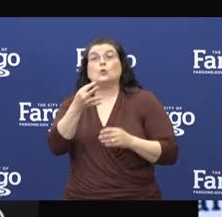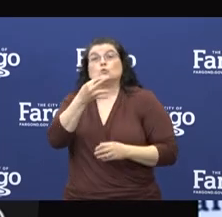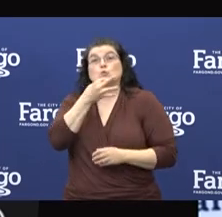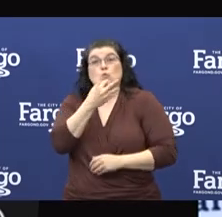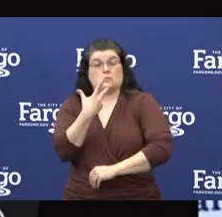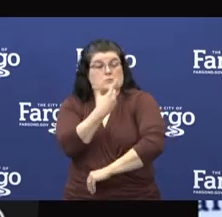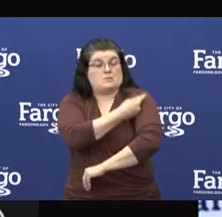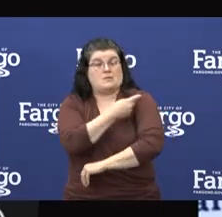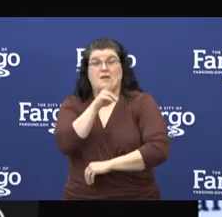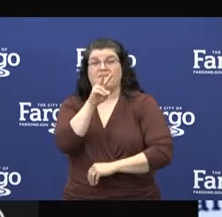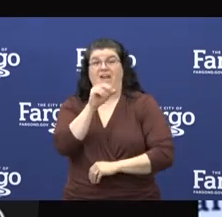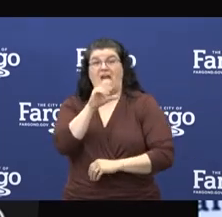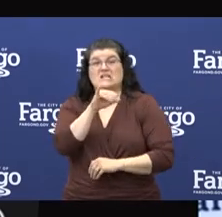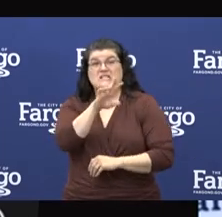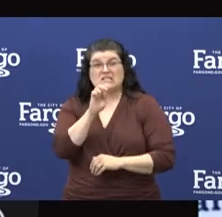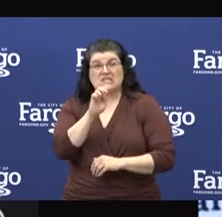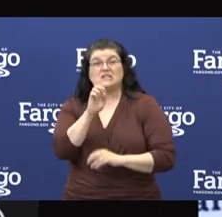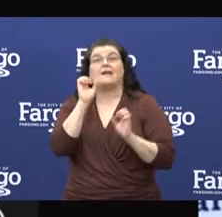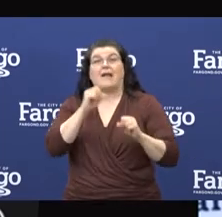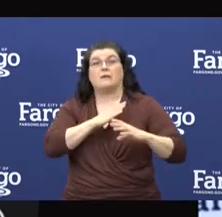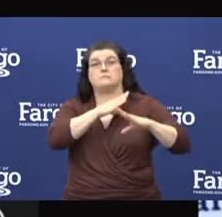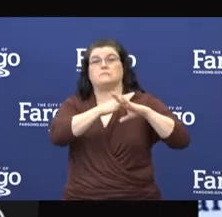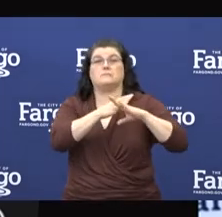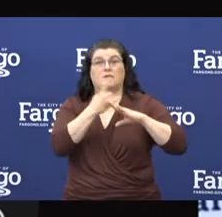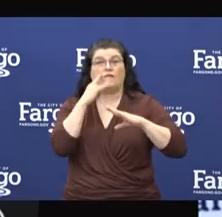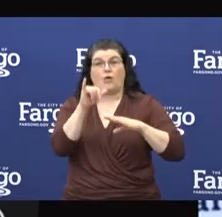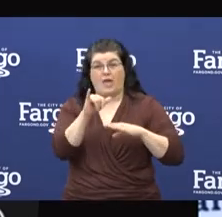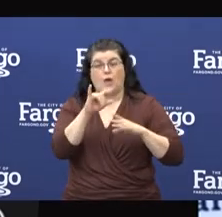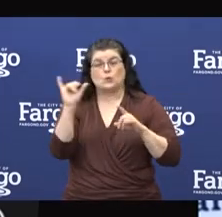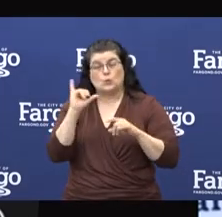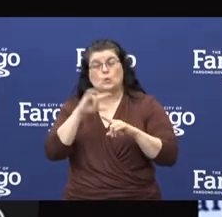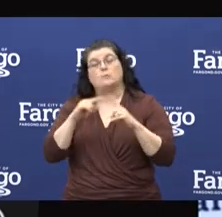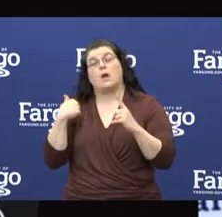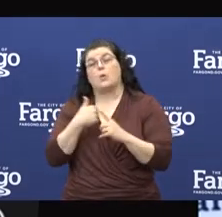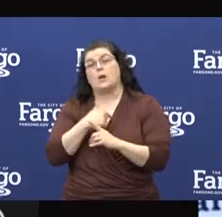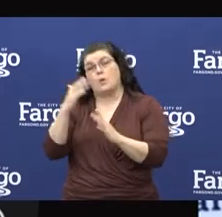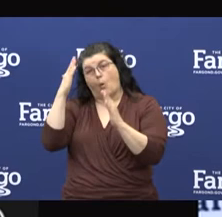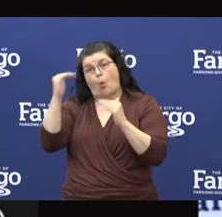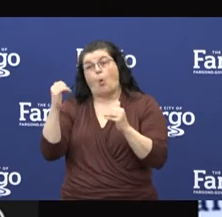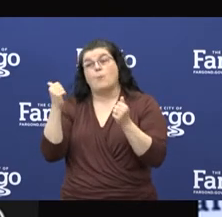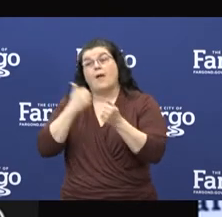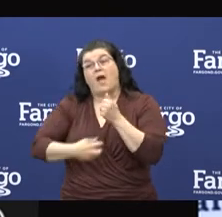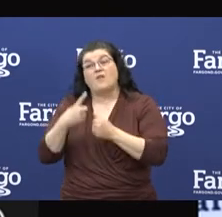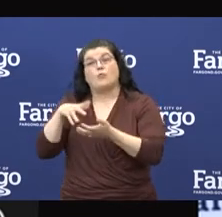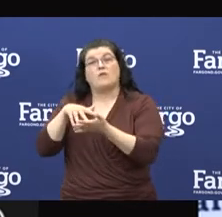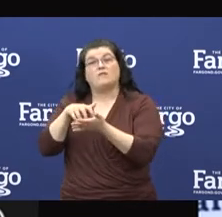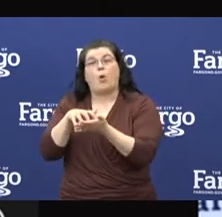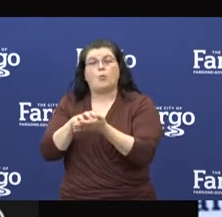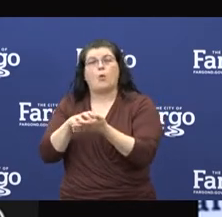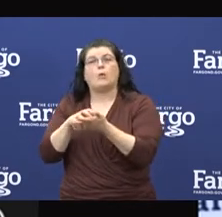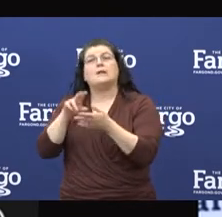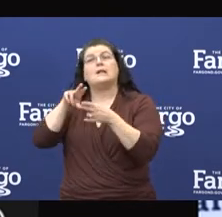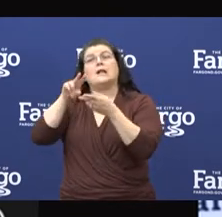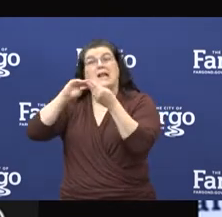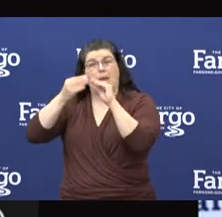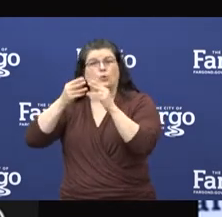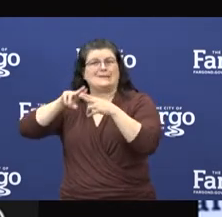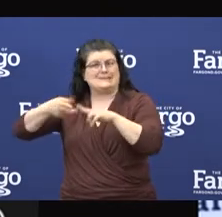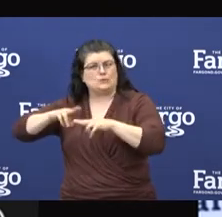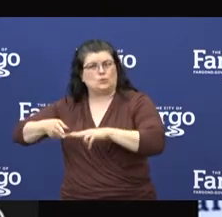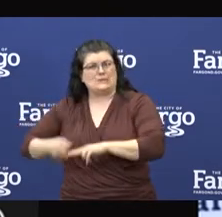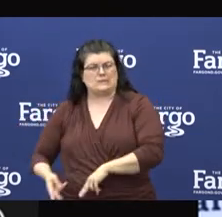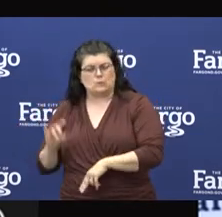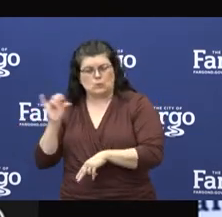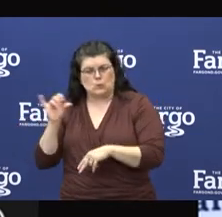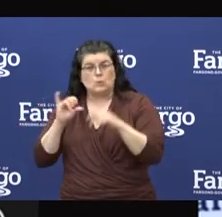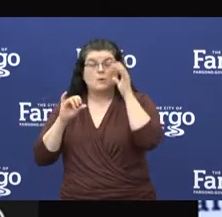that can provide us with immunity. We all hope the impact to our vulnerable community members is minimal. However, as I've heard from